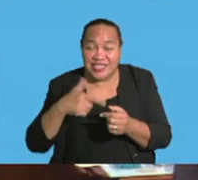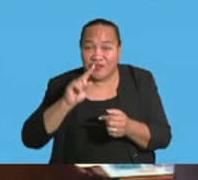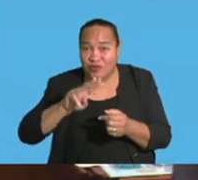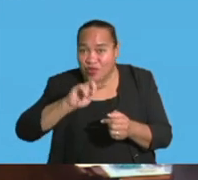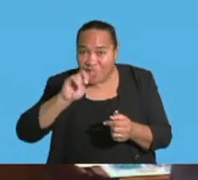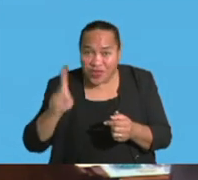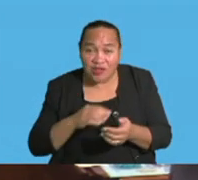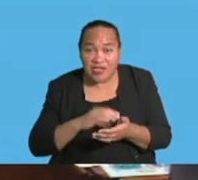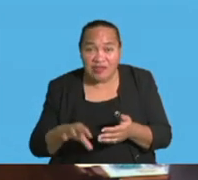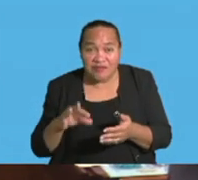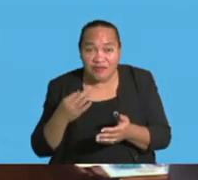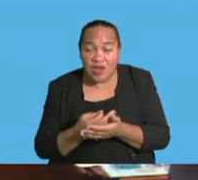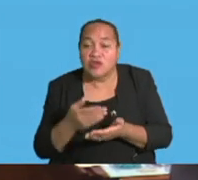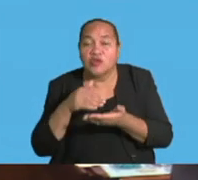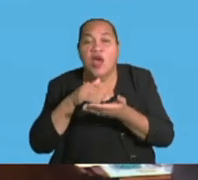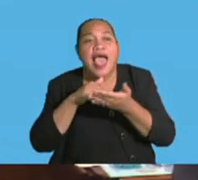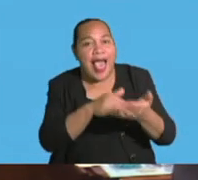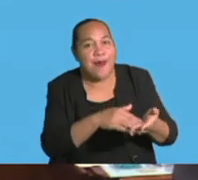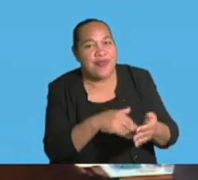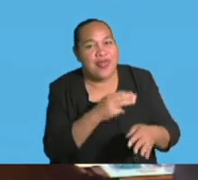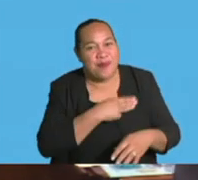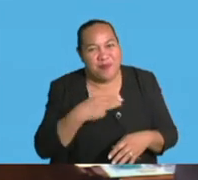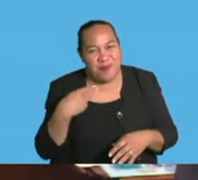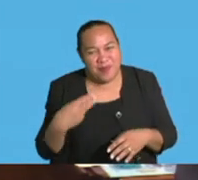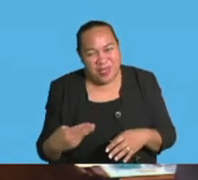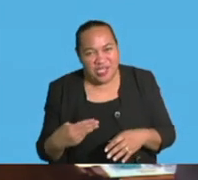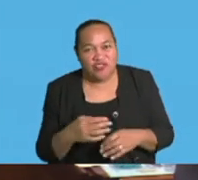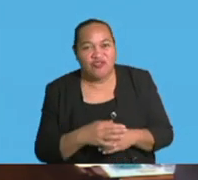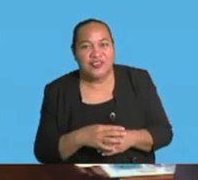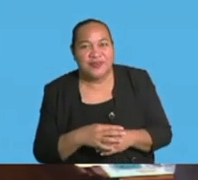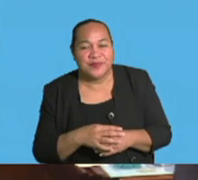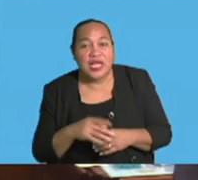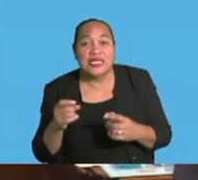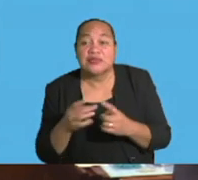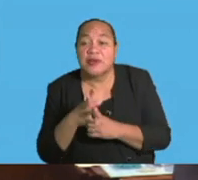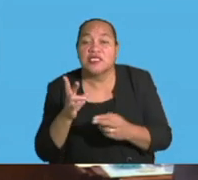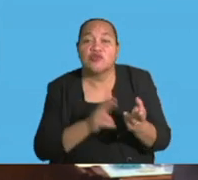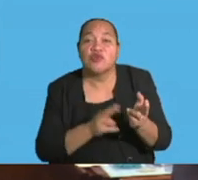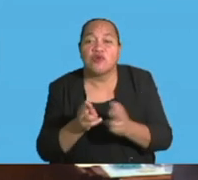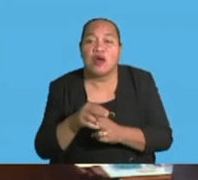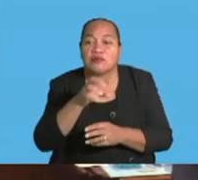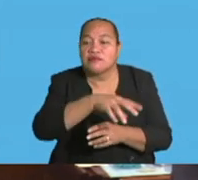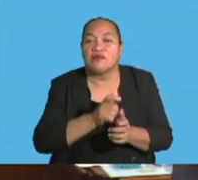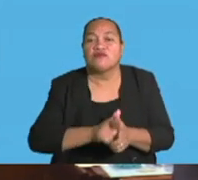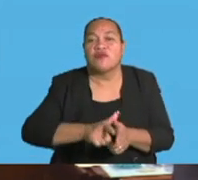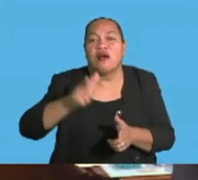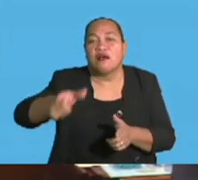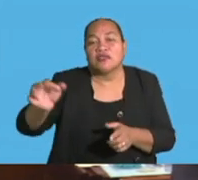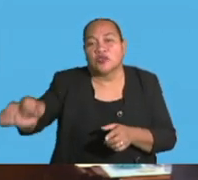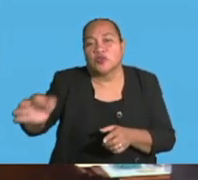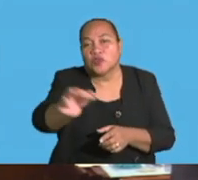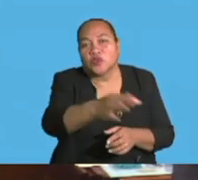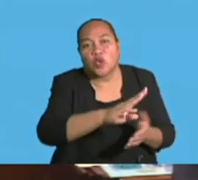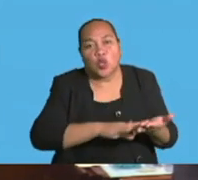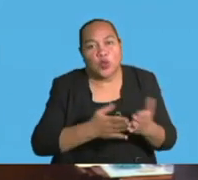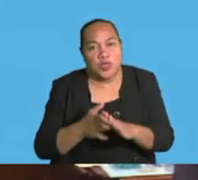wardens, who are helping the Ministry as government eyes and ears, especially in the rural and remote communities. Honourable